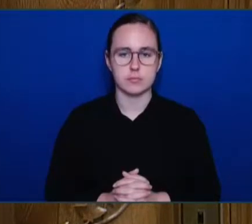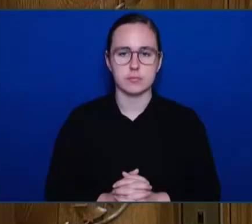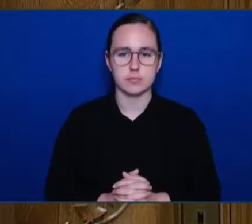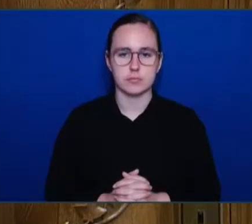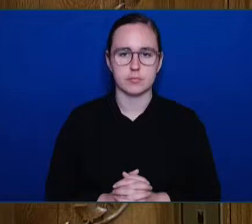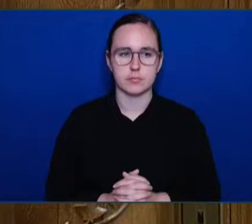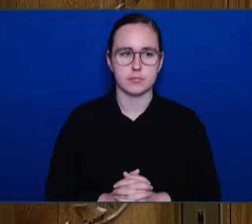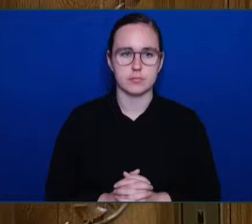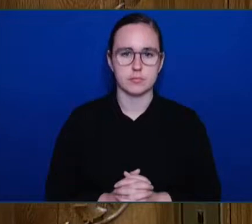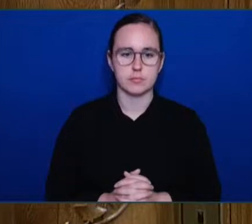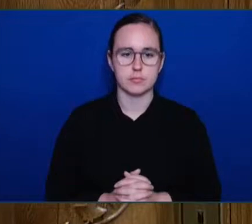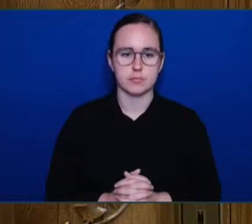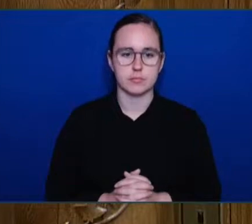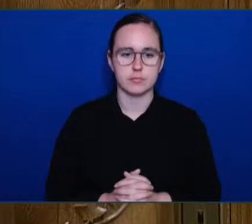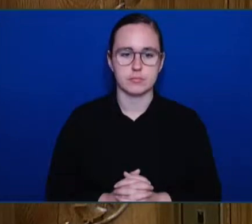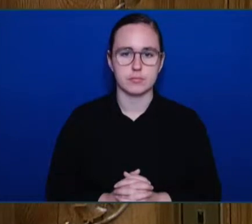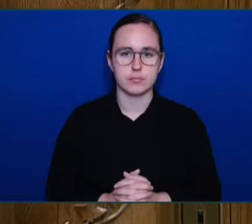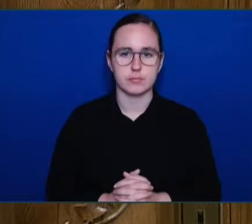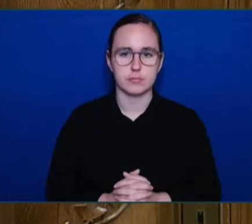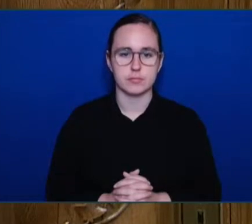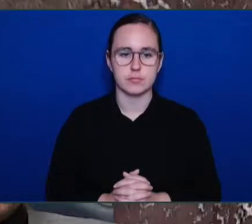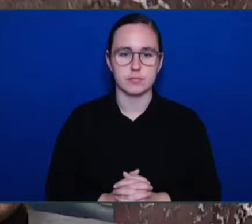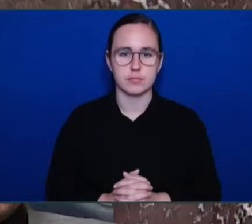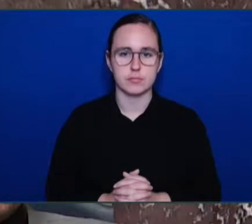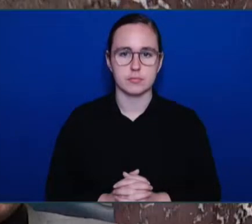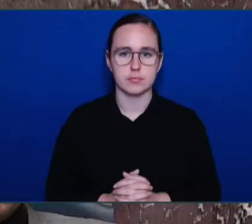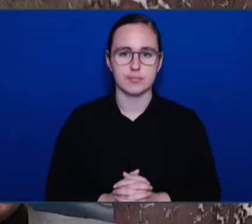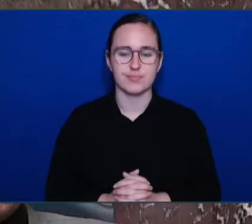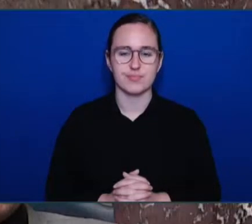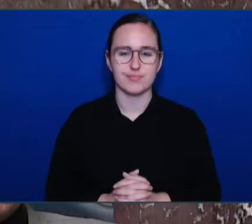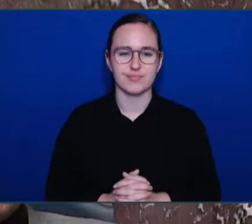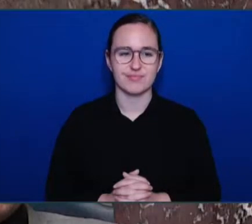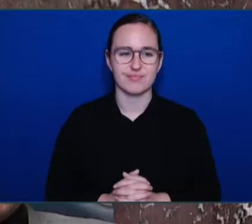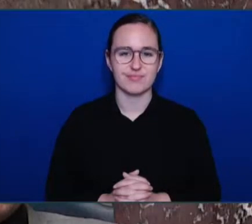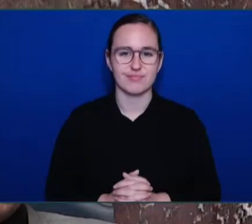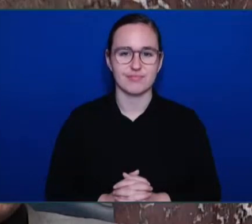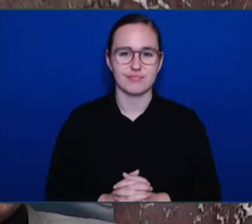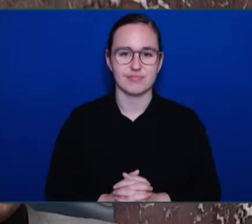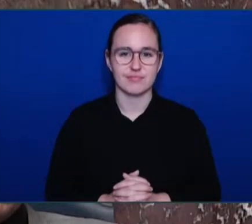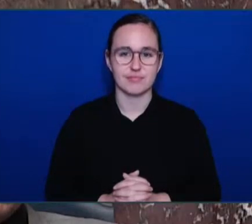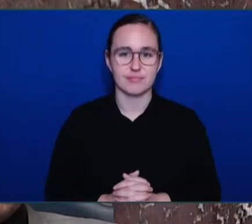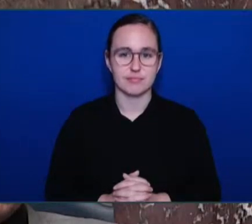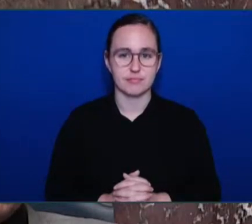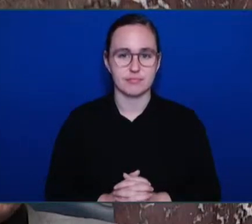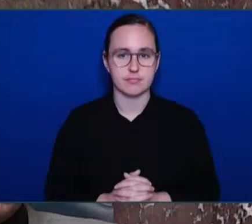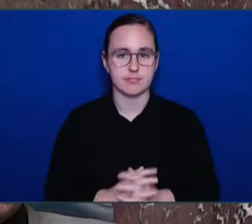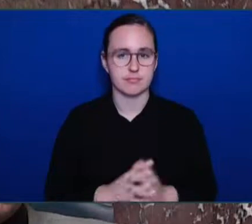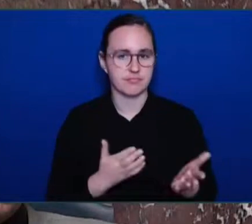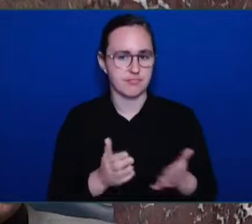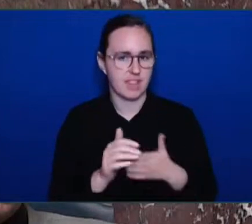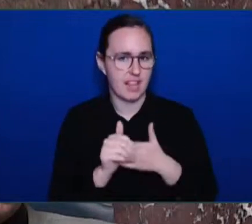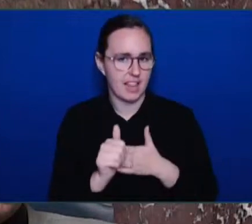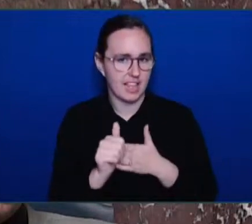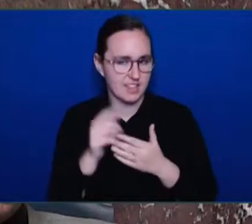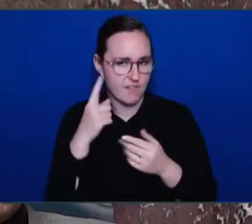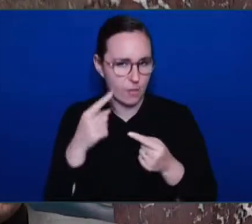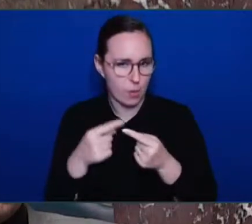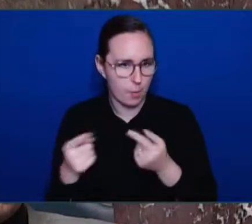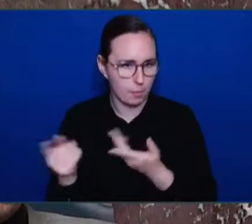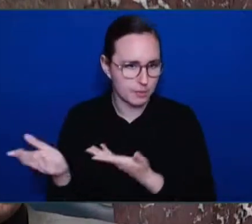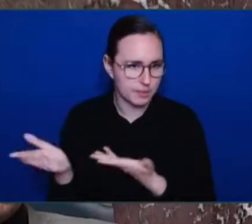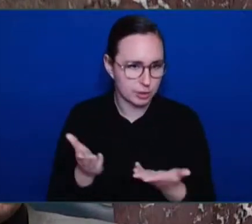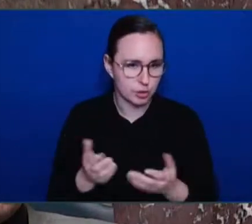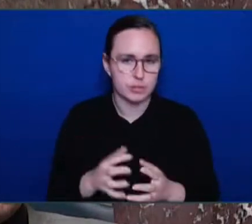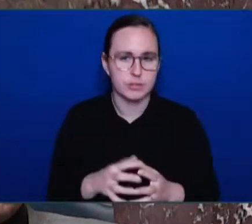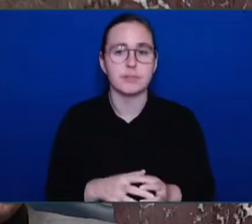Leader of the Official Opposition, supplemental. Well, there you have it, Mr. Speaker. Just as in healthcare, first, blame the federal government. Second, talk about